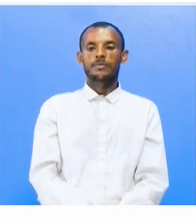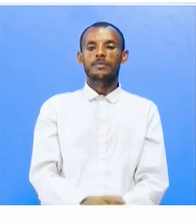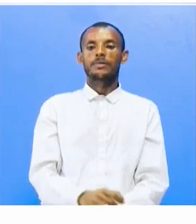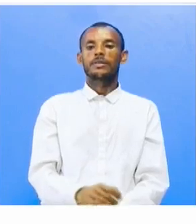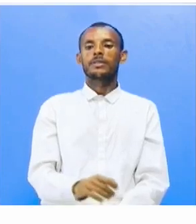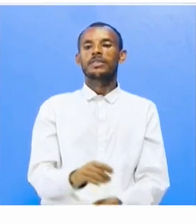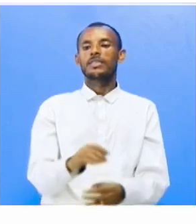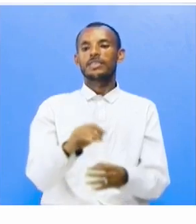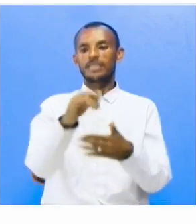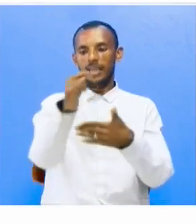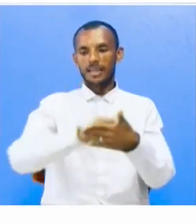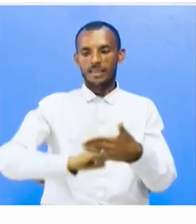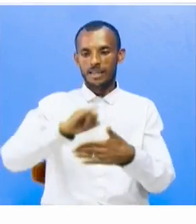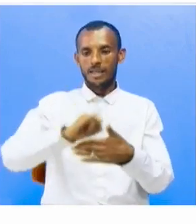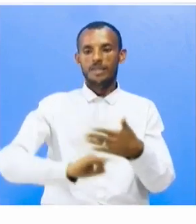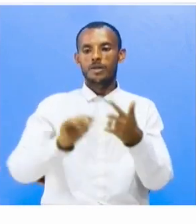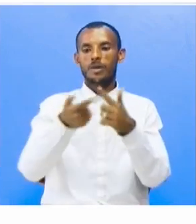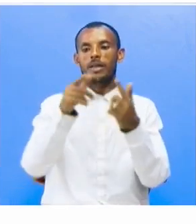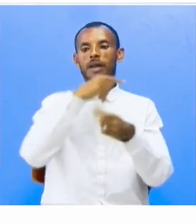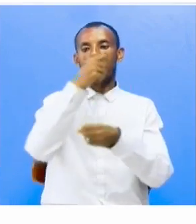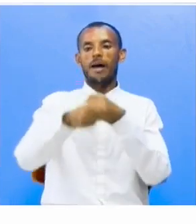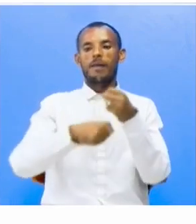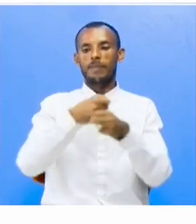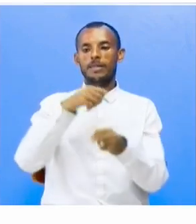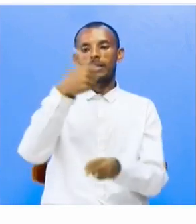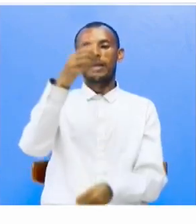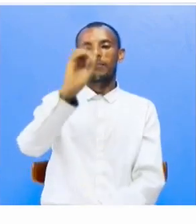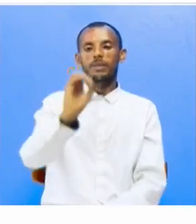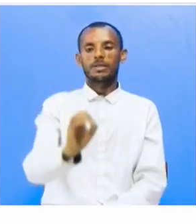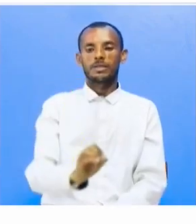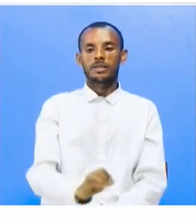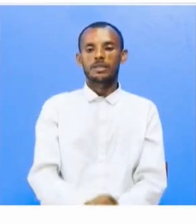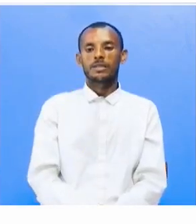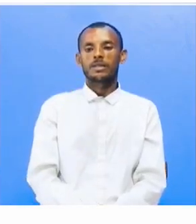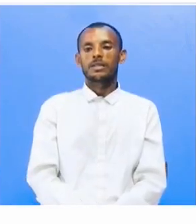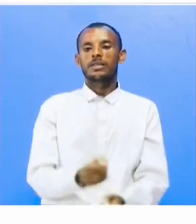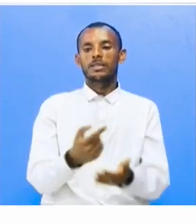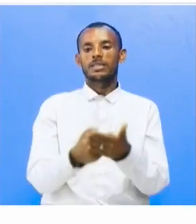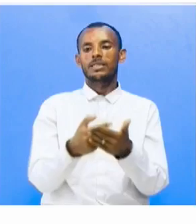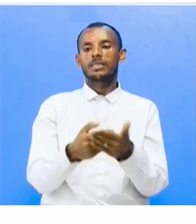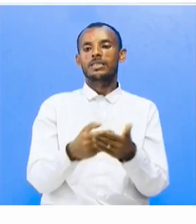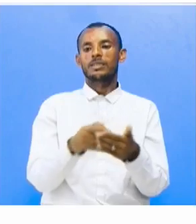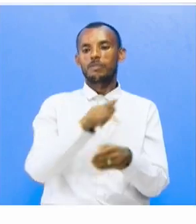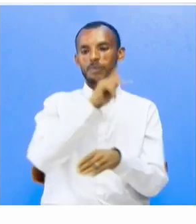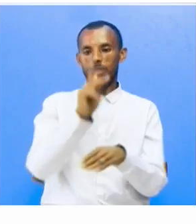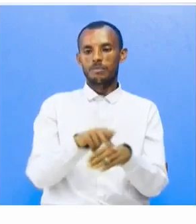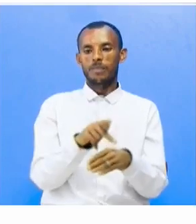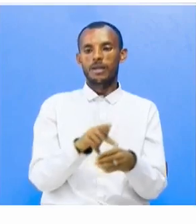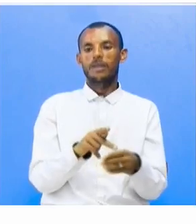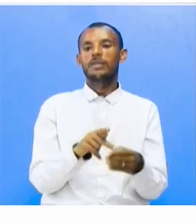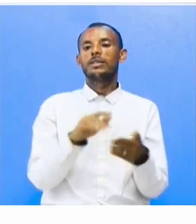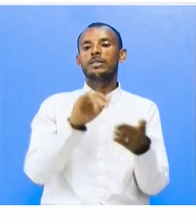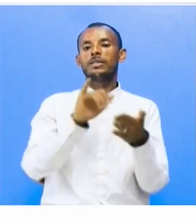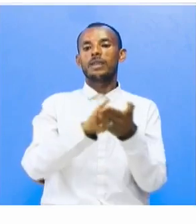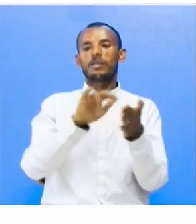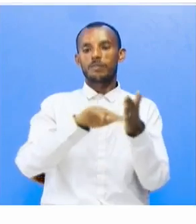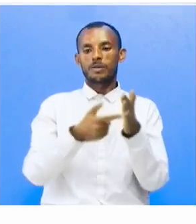interest for second year will be 10% of this principal. Thus, it is